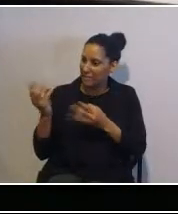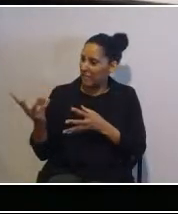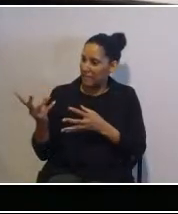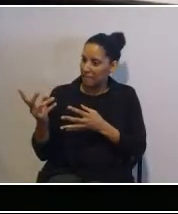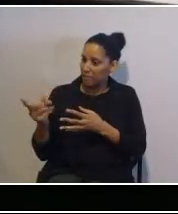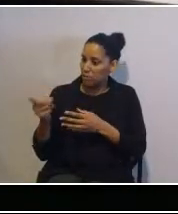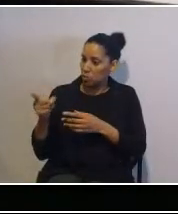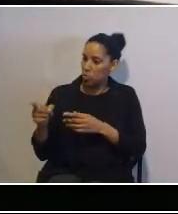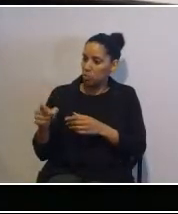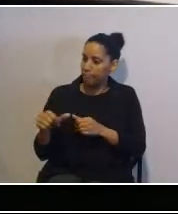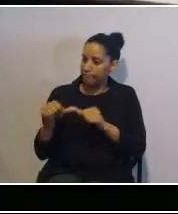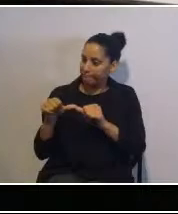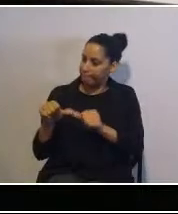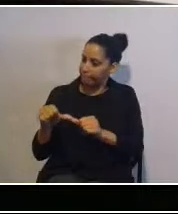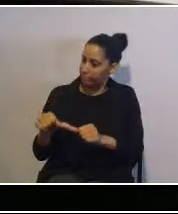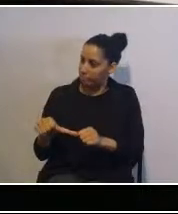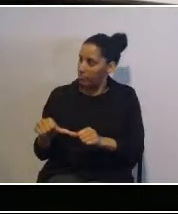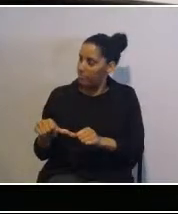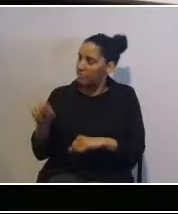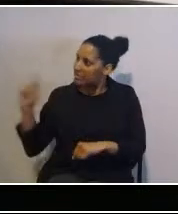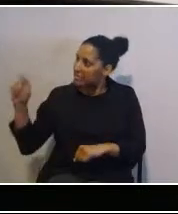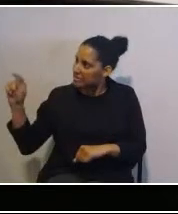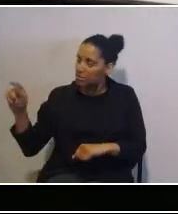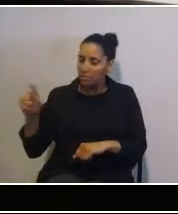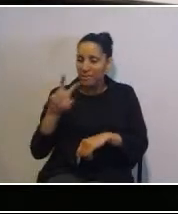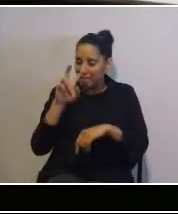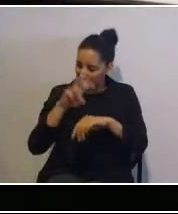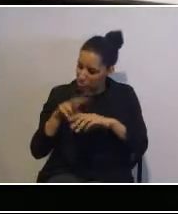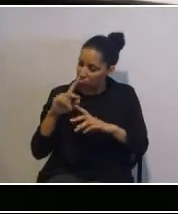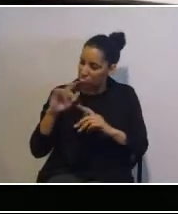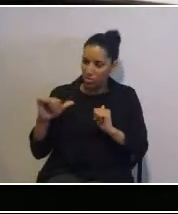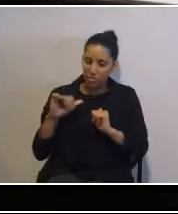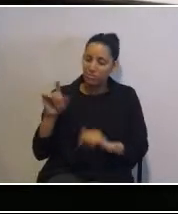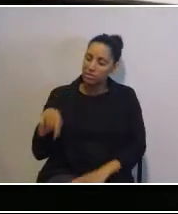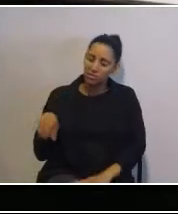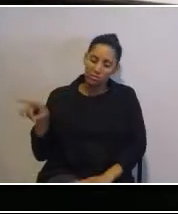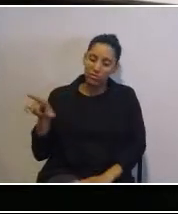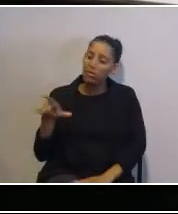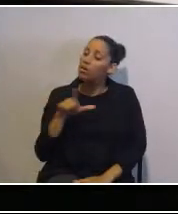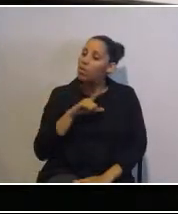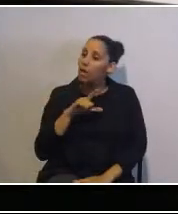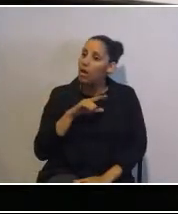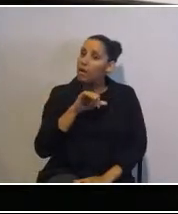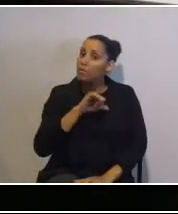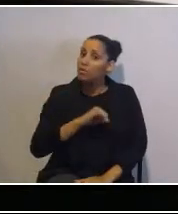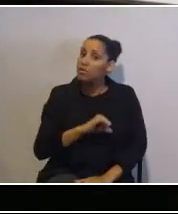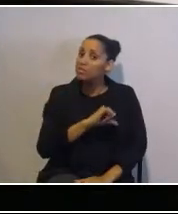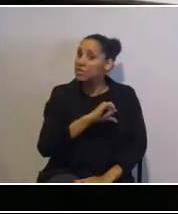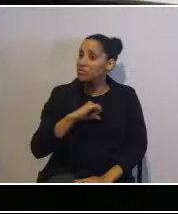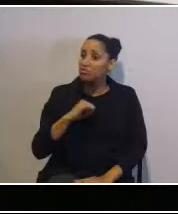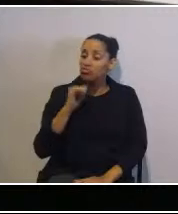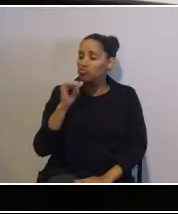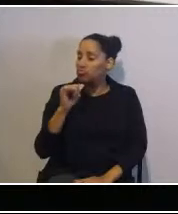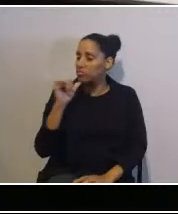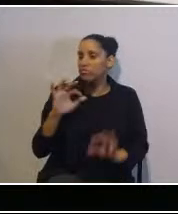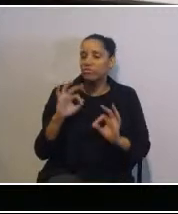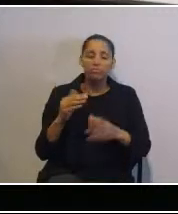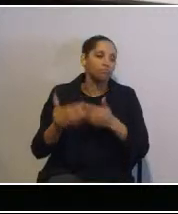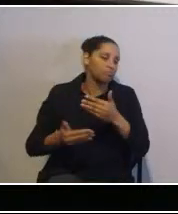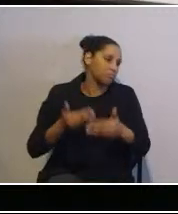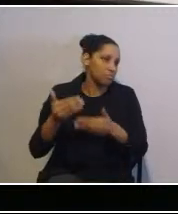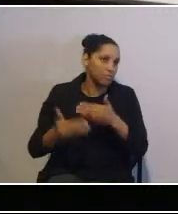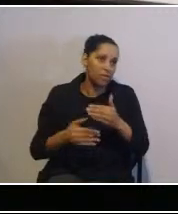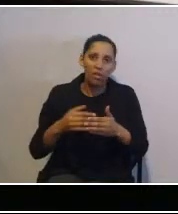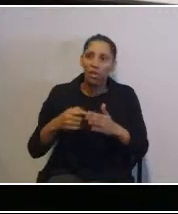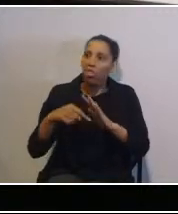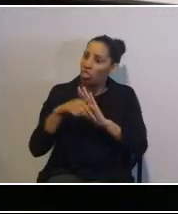that there's a need for a response, really. The municipalities' inefficiencies resulting in lower sales